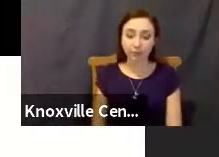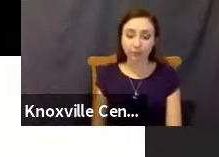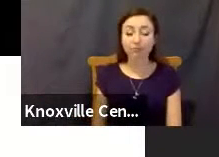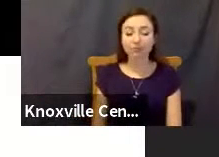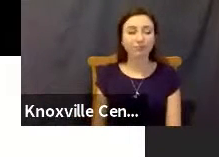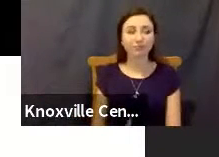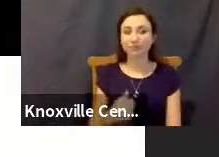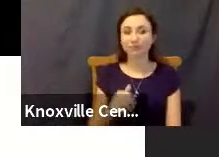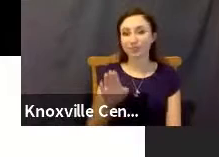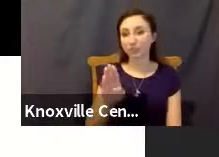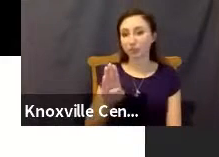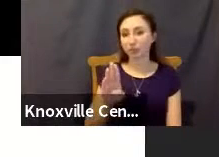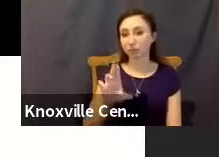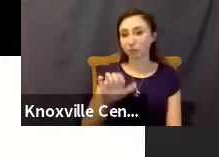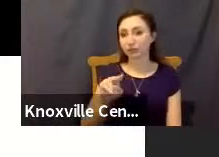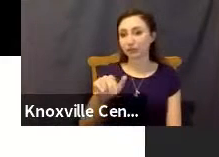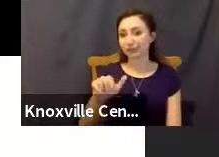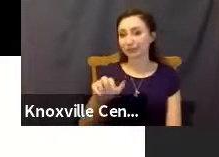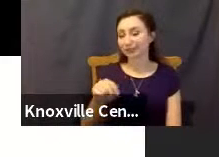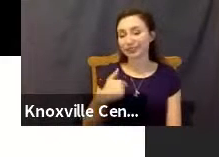I don't have any,